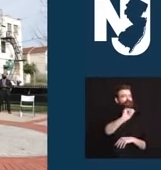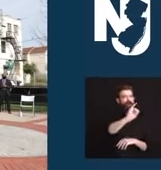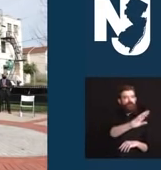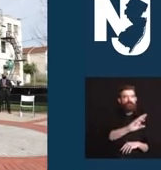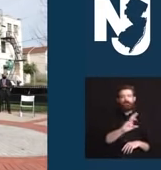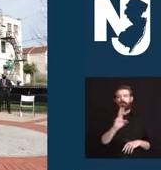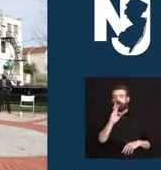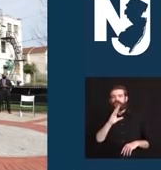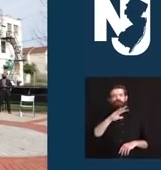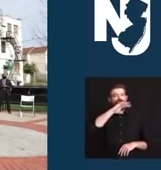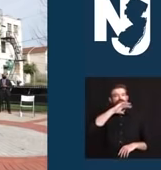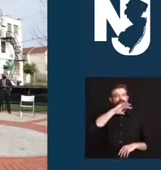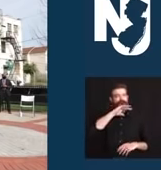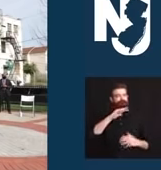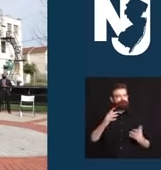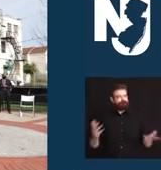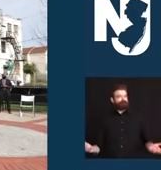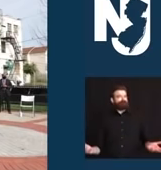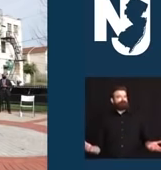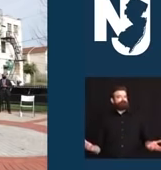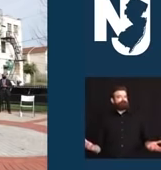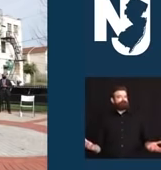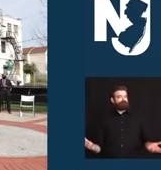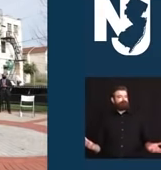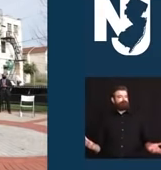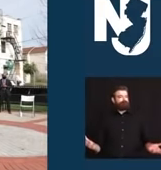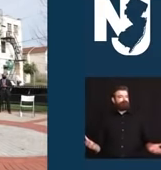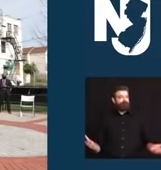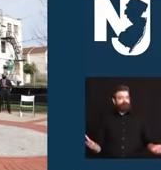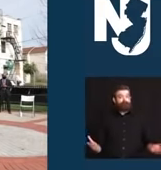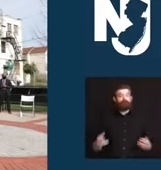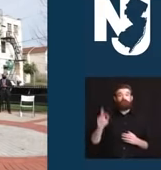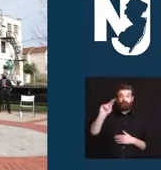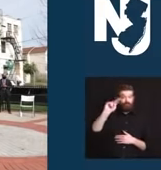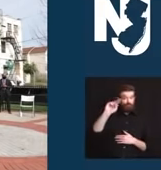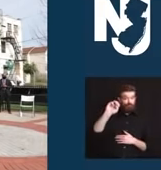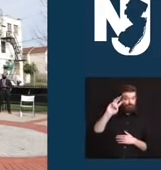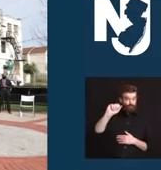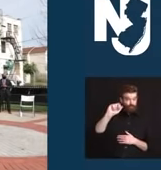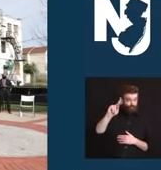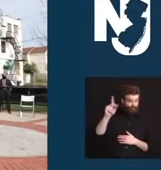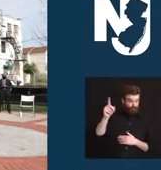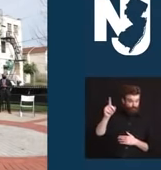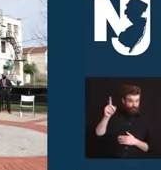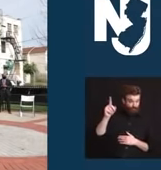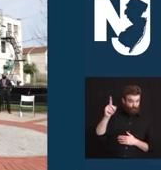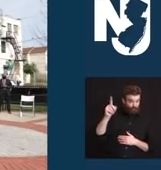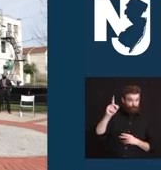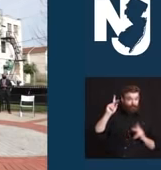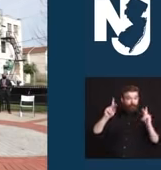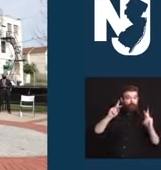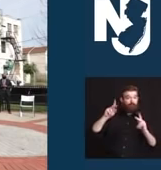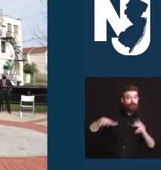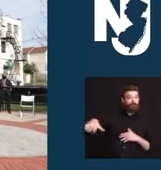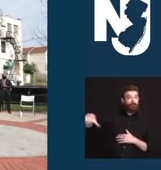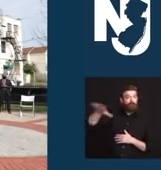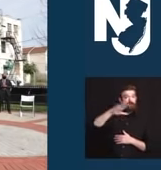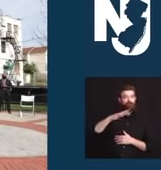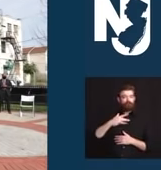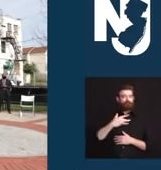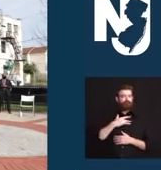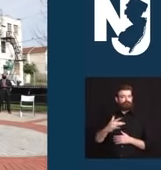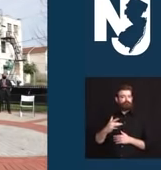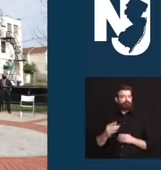for example, young people grow up with asthma rates many times greater than their peers, and pulmonary conditions we know are